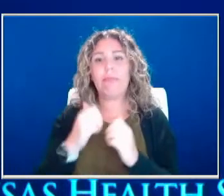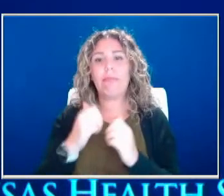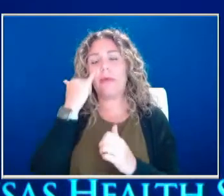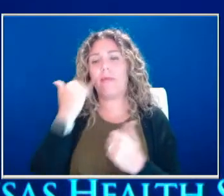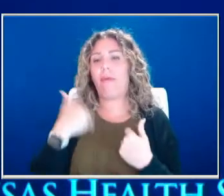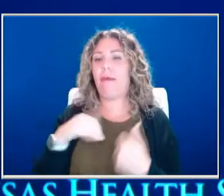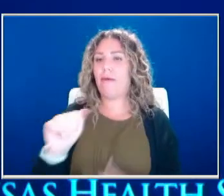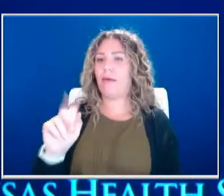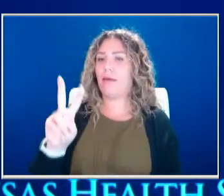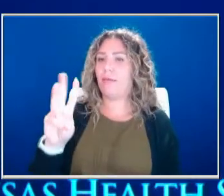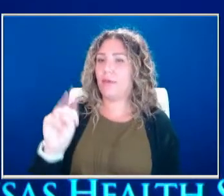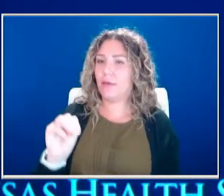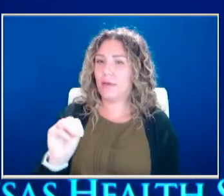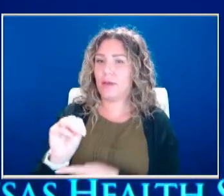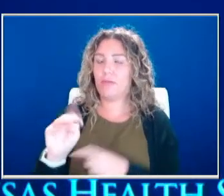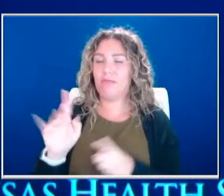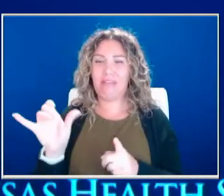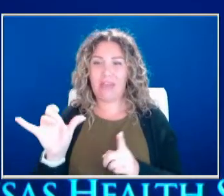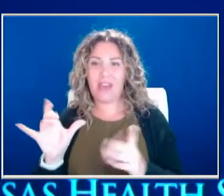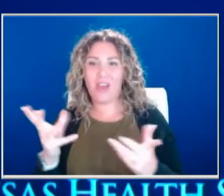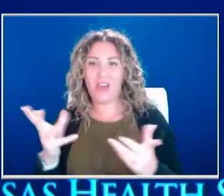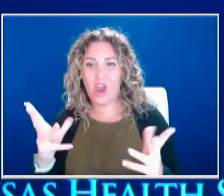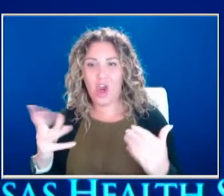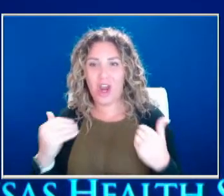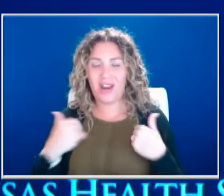she's likely already had the imaging that would